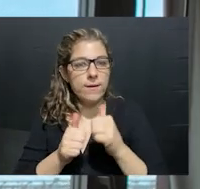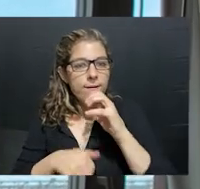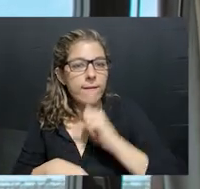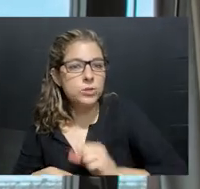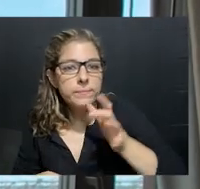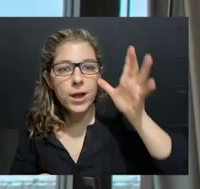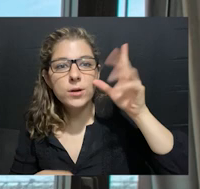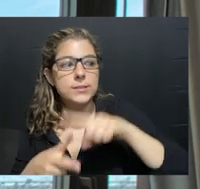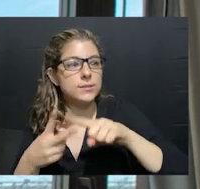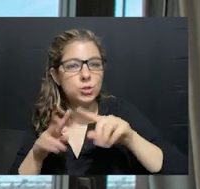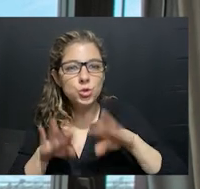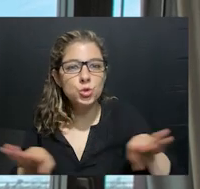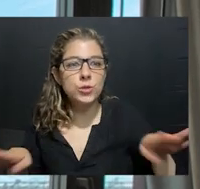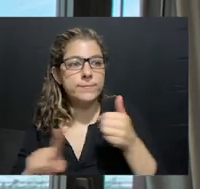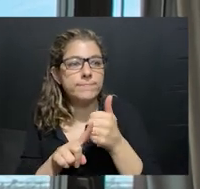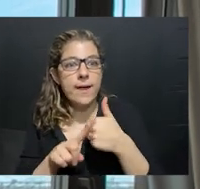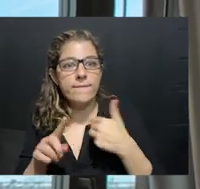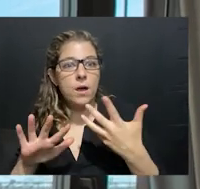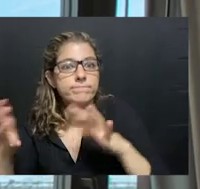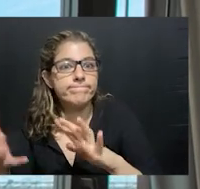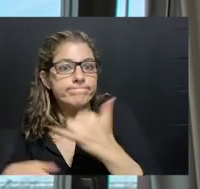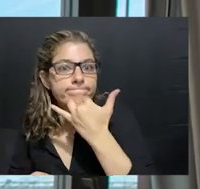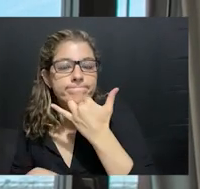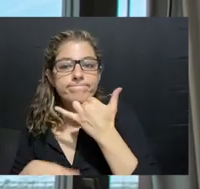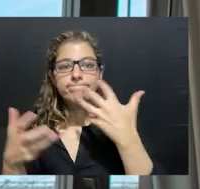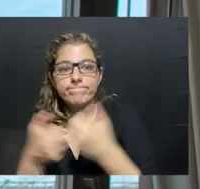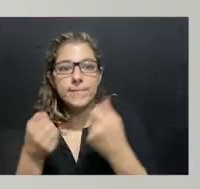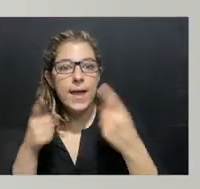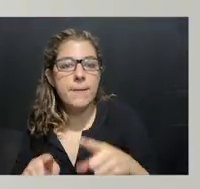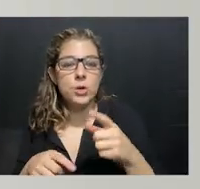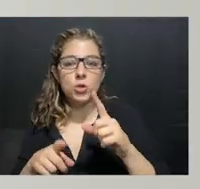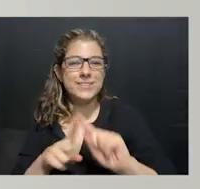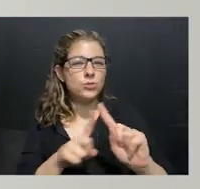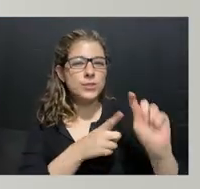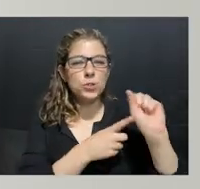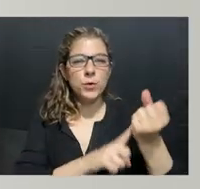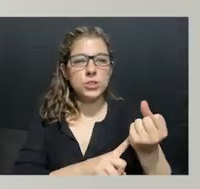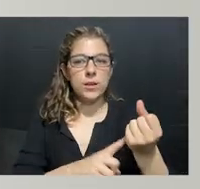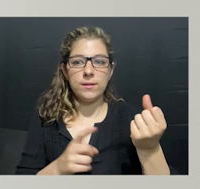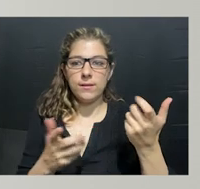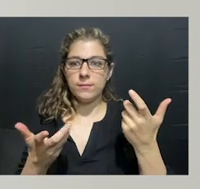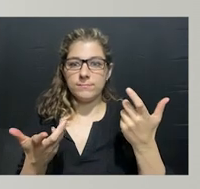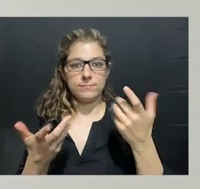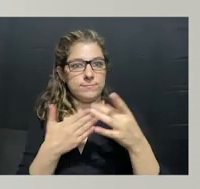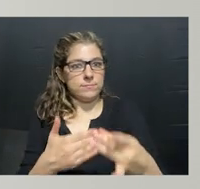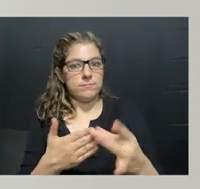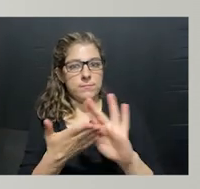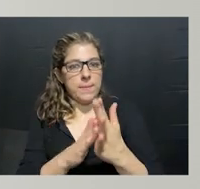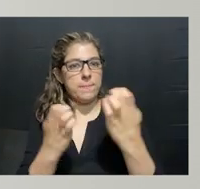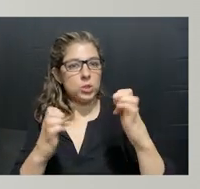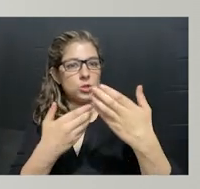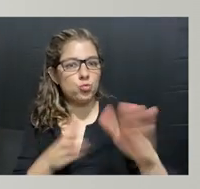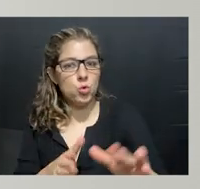aging parents or with children who have accidents or other difficult circumstances that lead them to an emergency